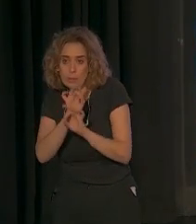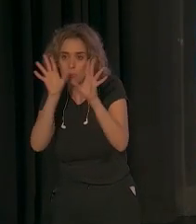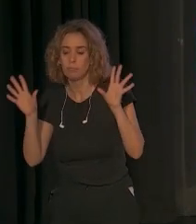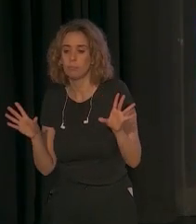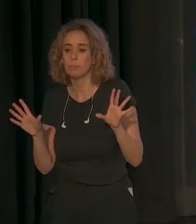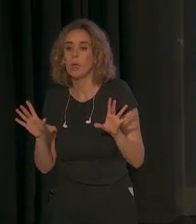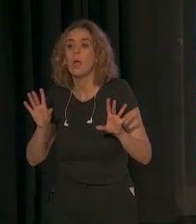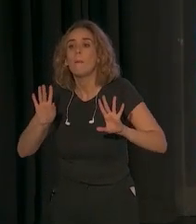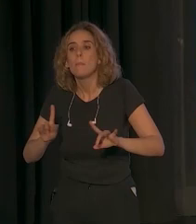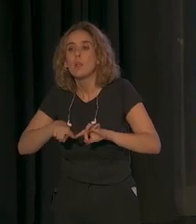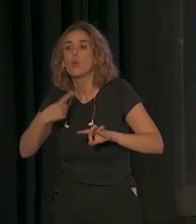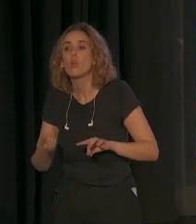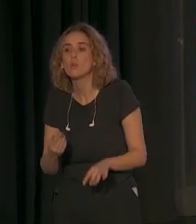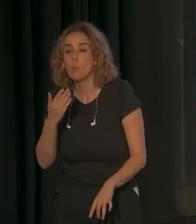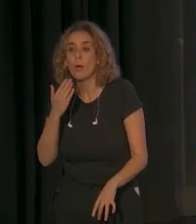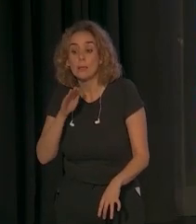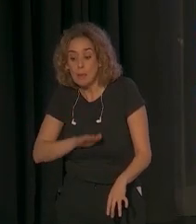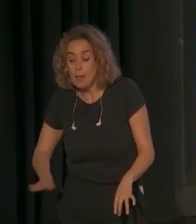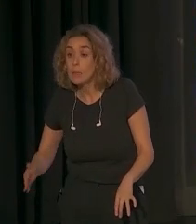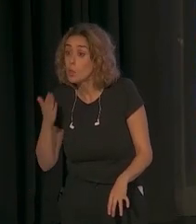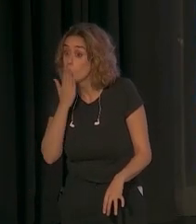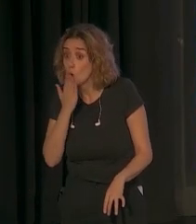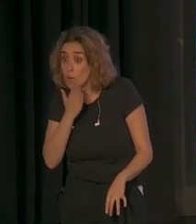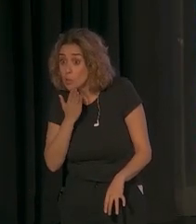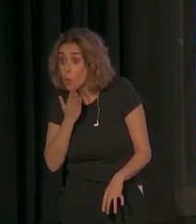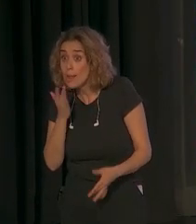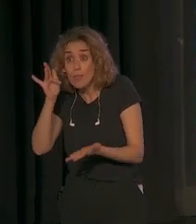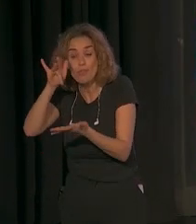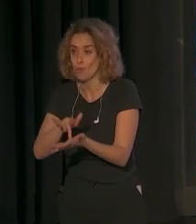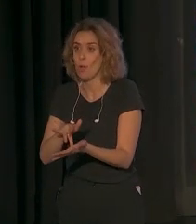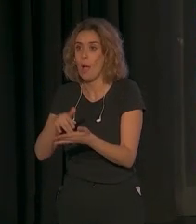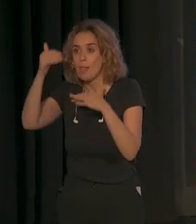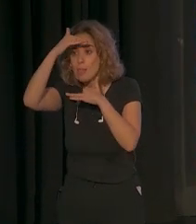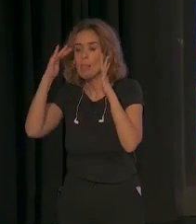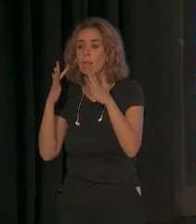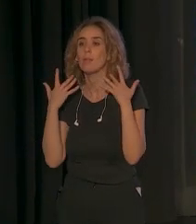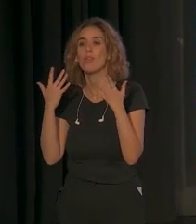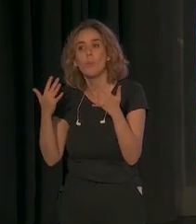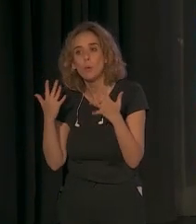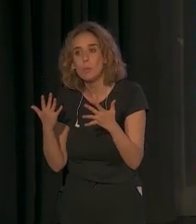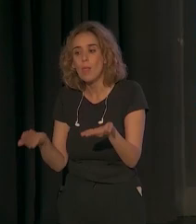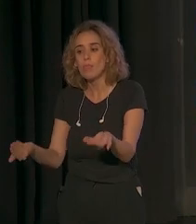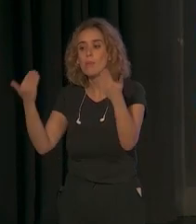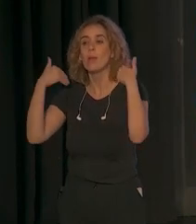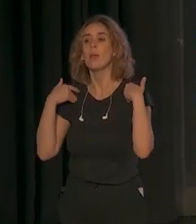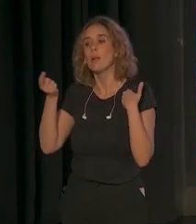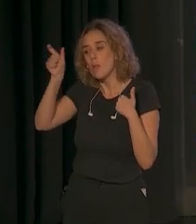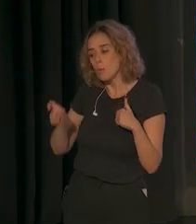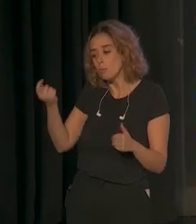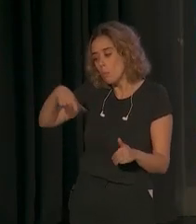0 to 3, I mean, of course. But when they go to school, early interventions carried out by professionals, same